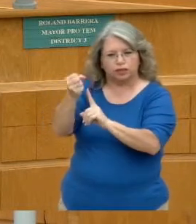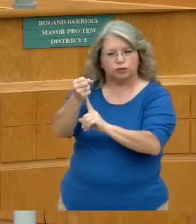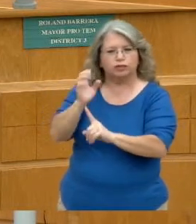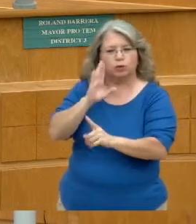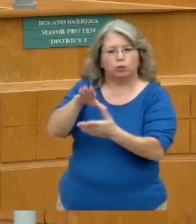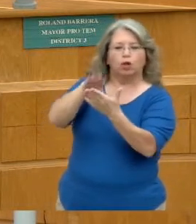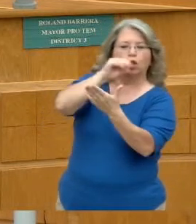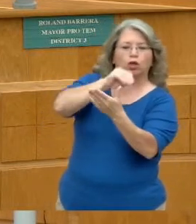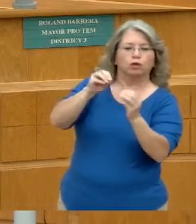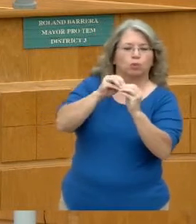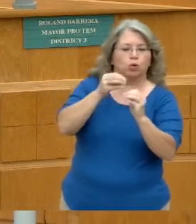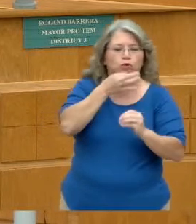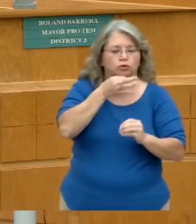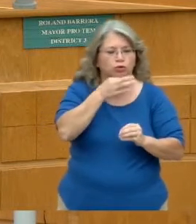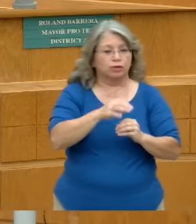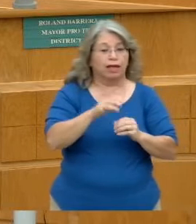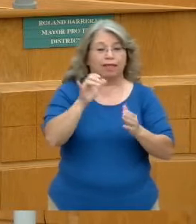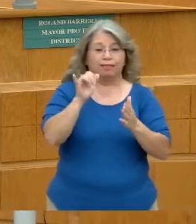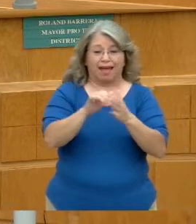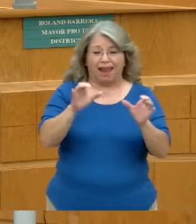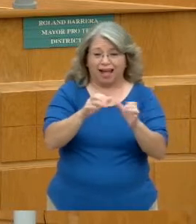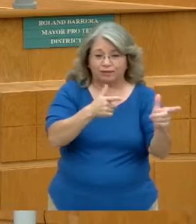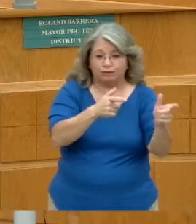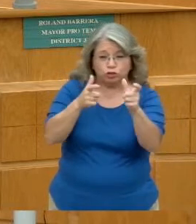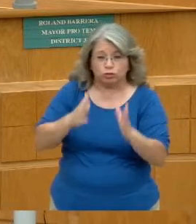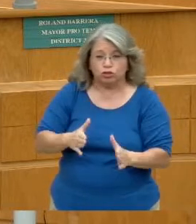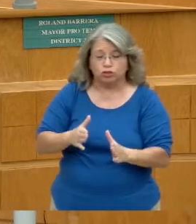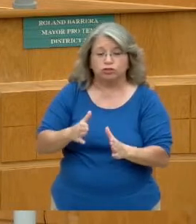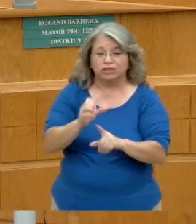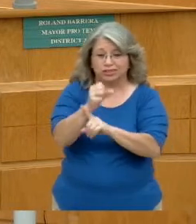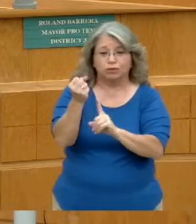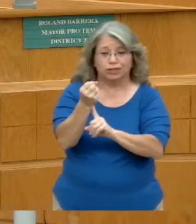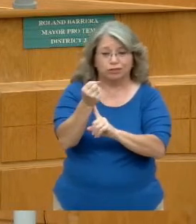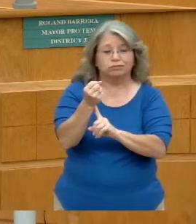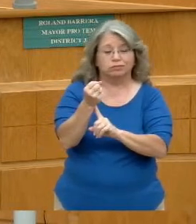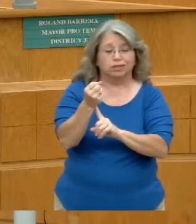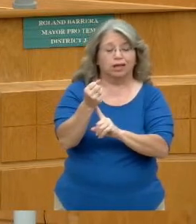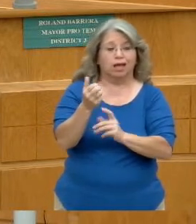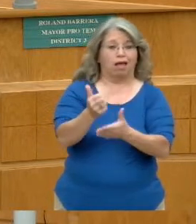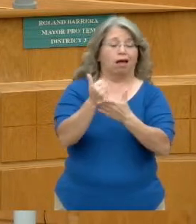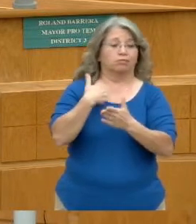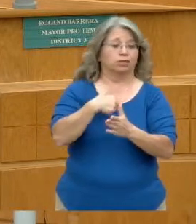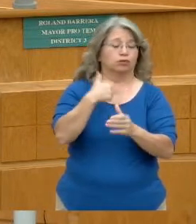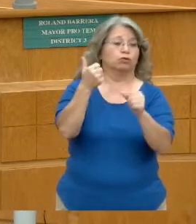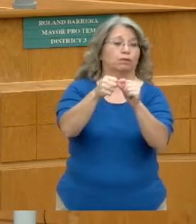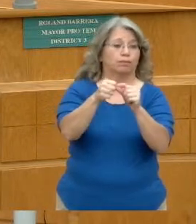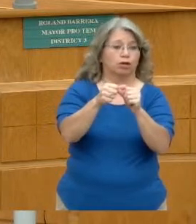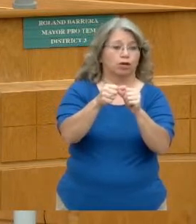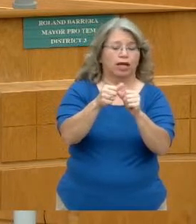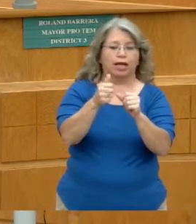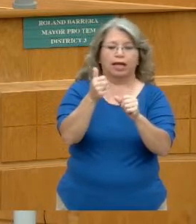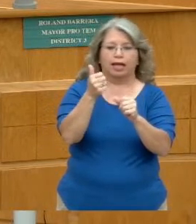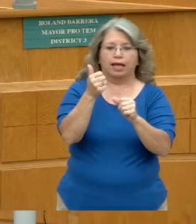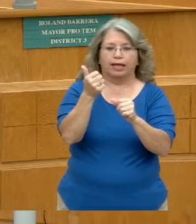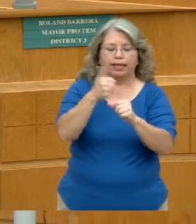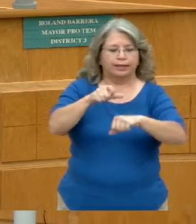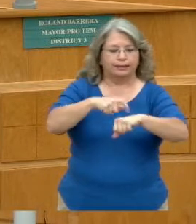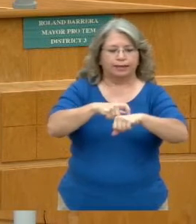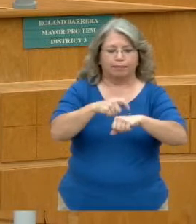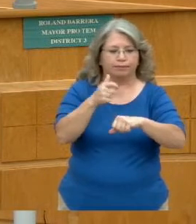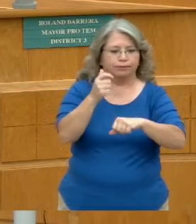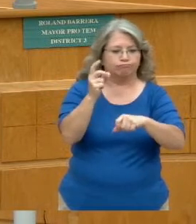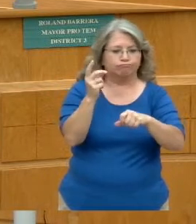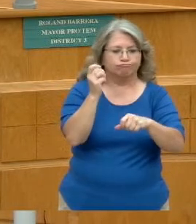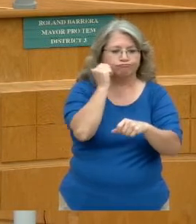The active shooter incident is a reminder of how quickly any ordinary day can turn dangerous and deadly. And